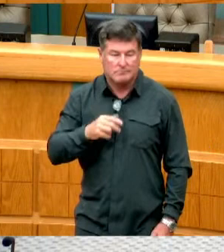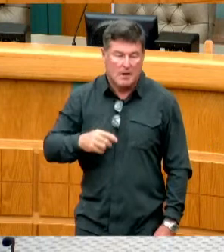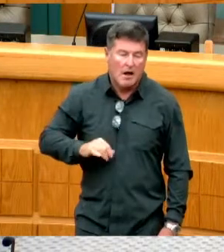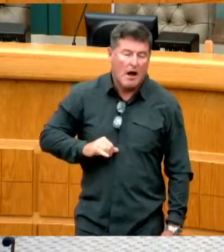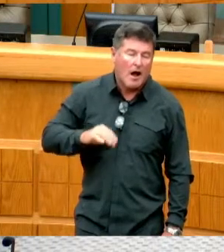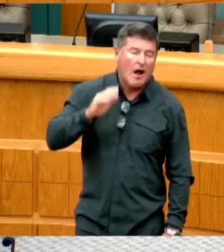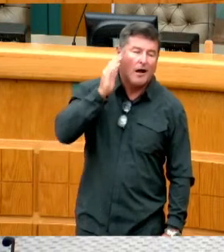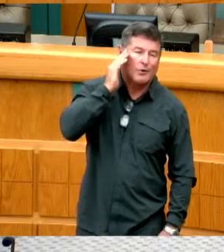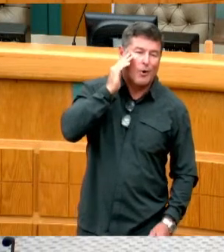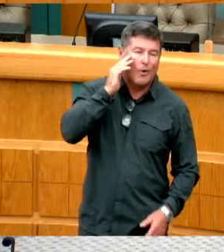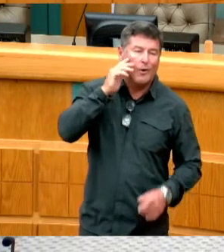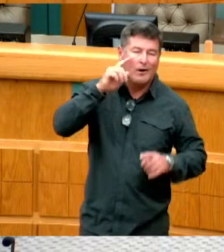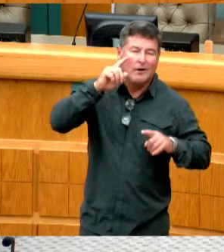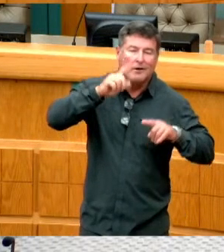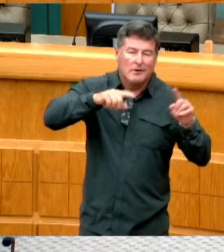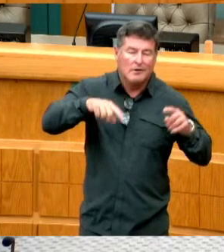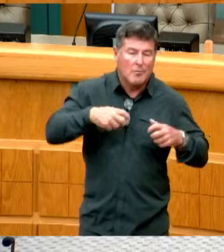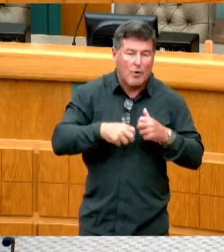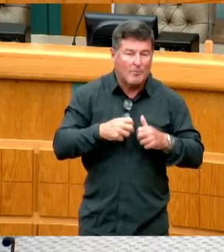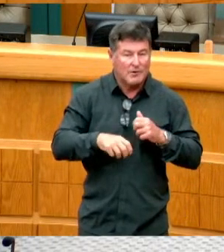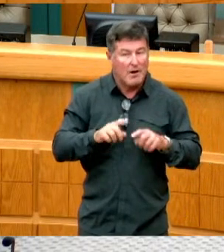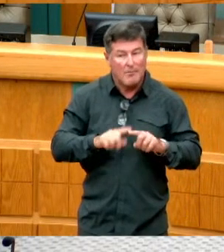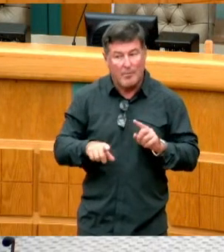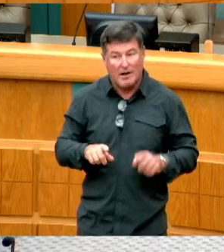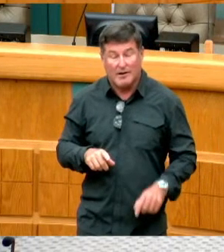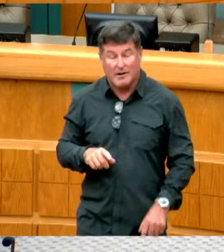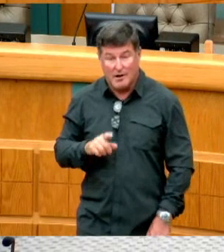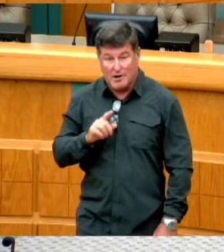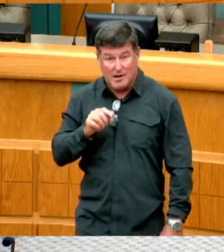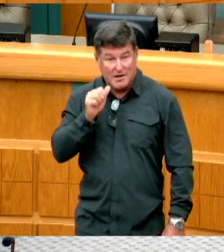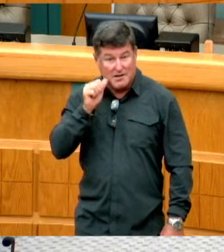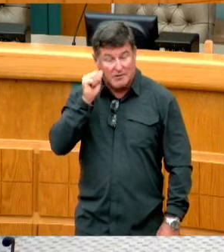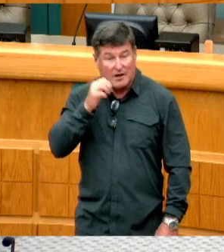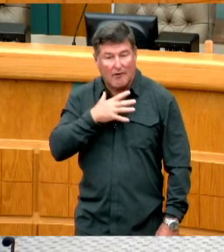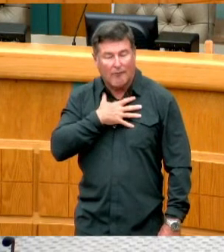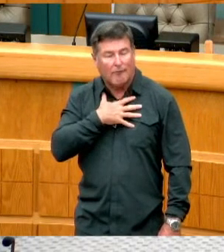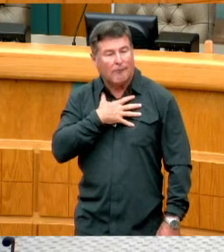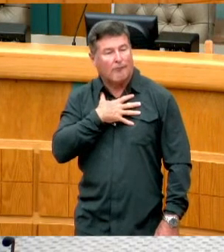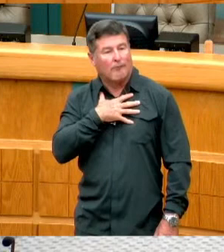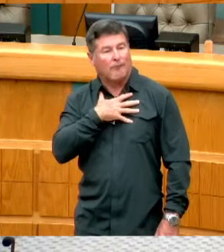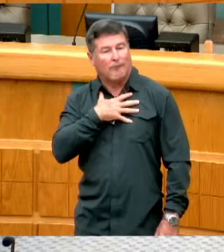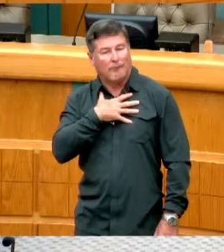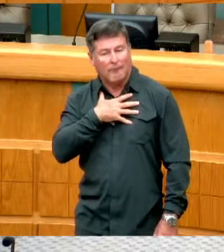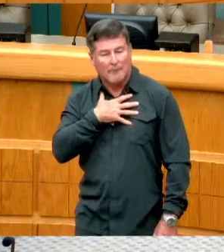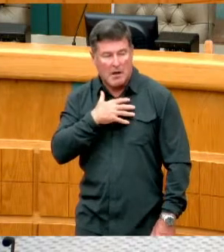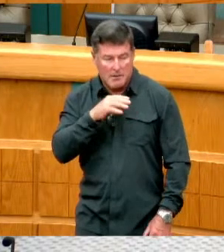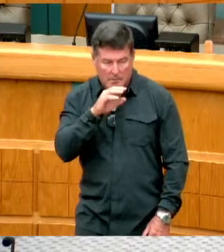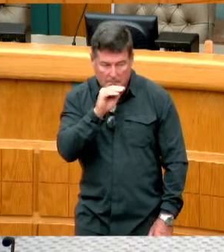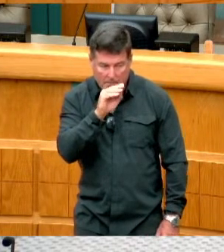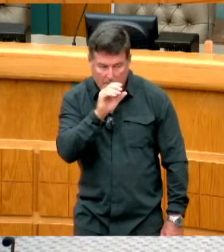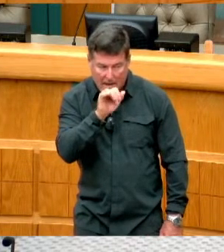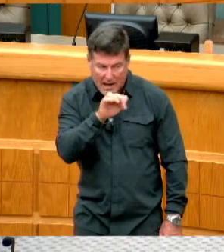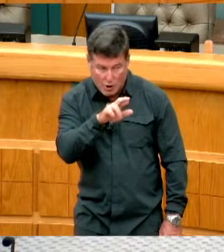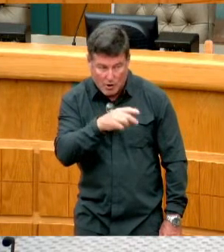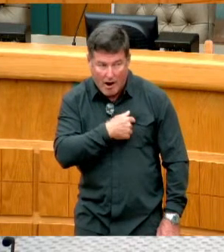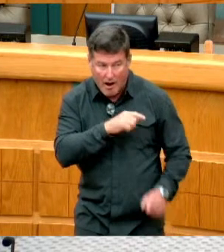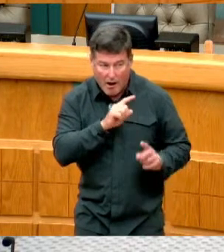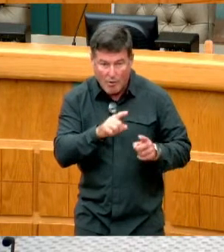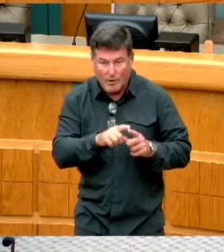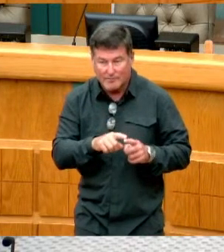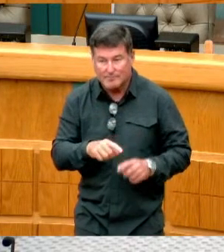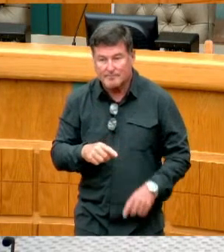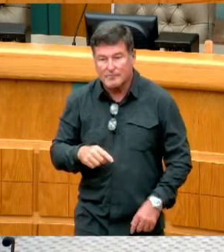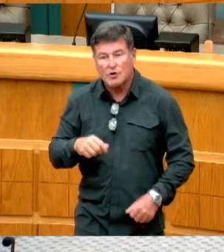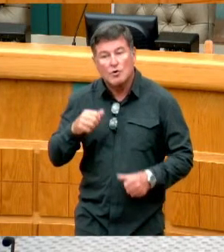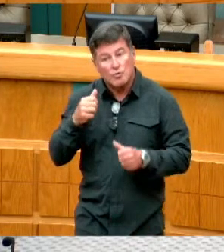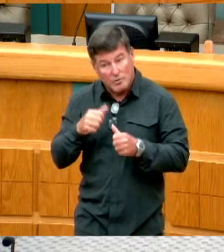But may I just say how truly beautiful it is, Annette, to be out there? We should not lose